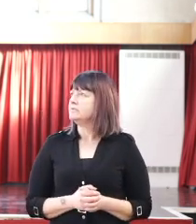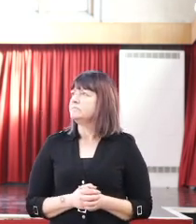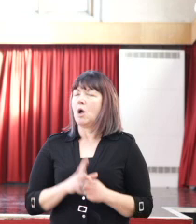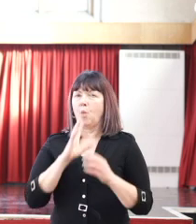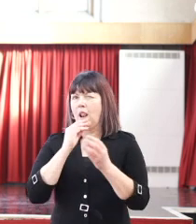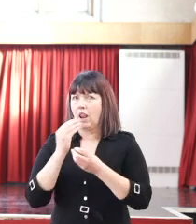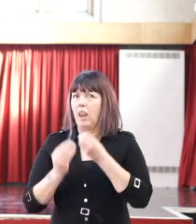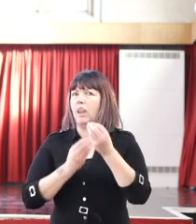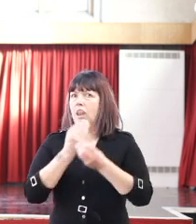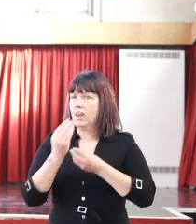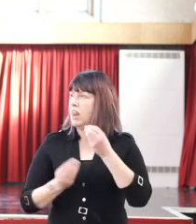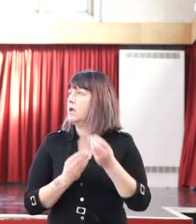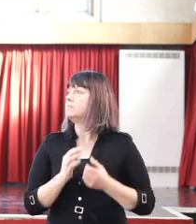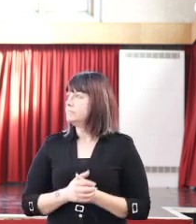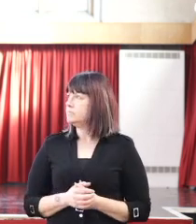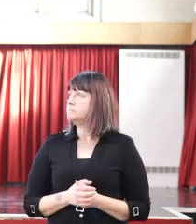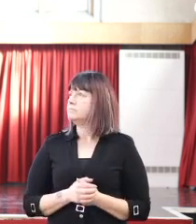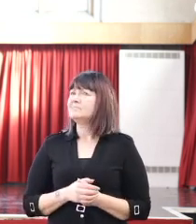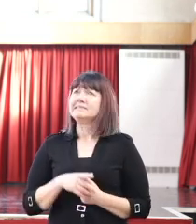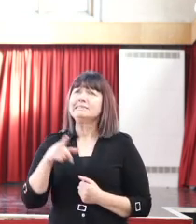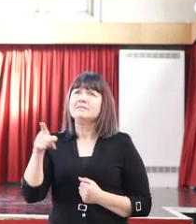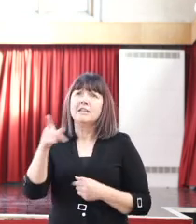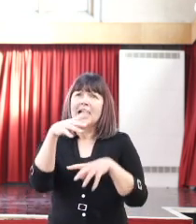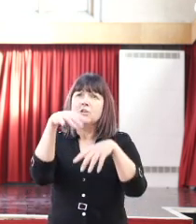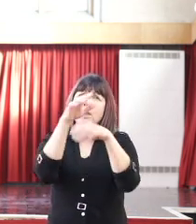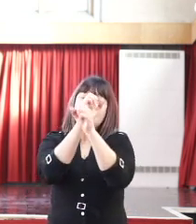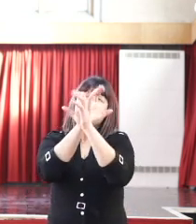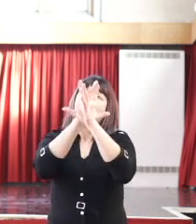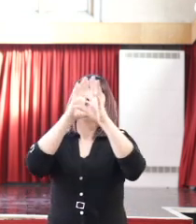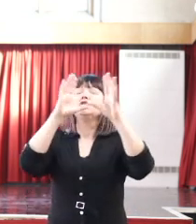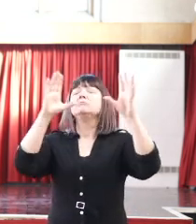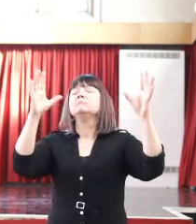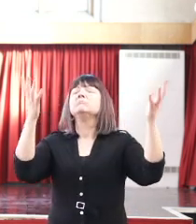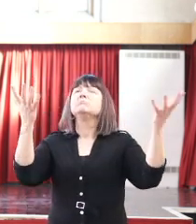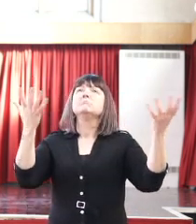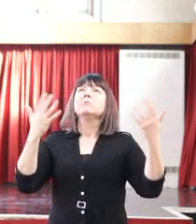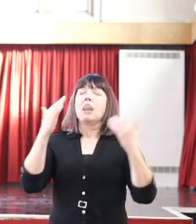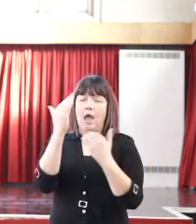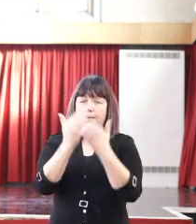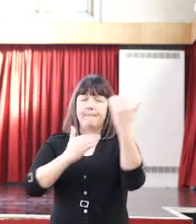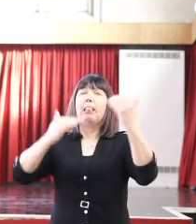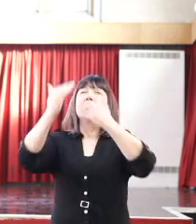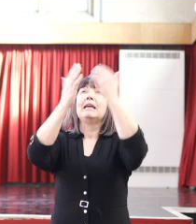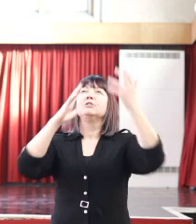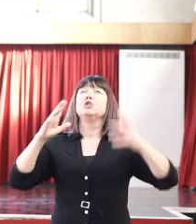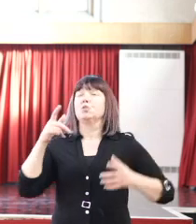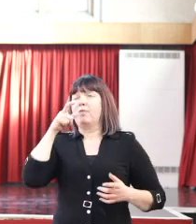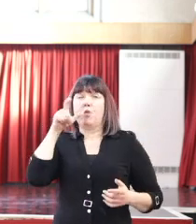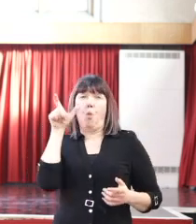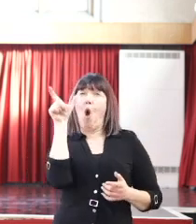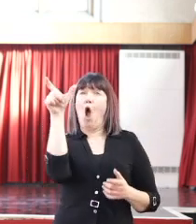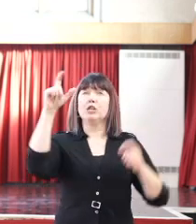it. Respect. Although imagine big, simplistic building with big words on it. Respect.